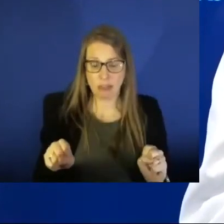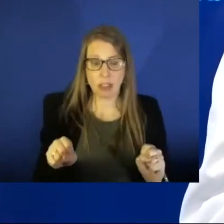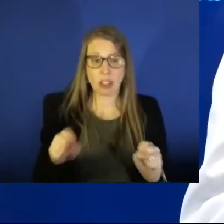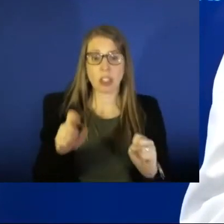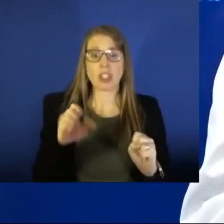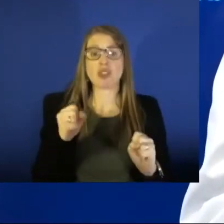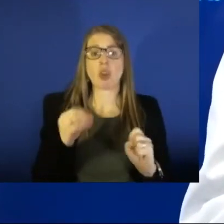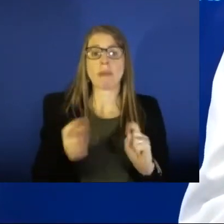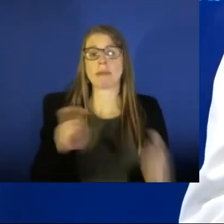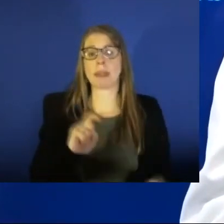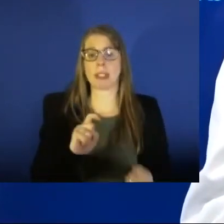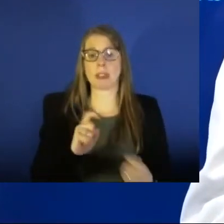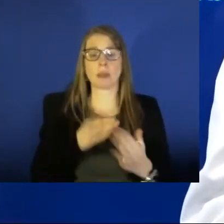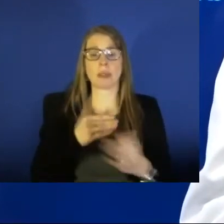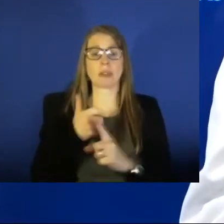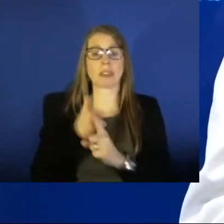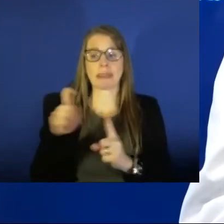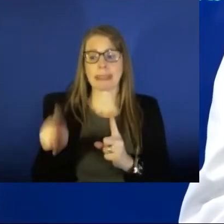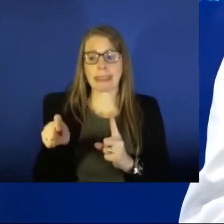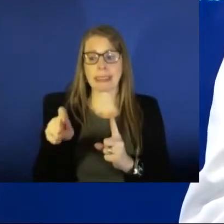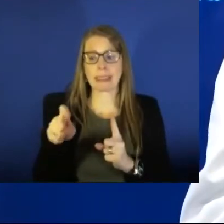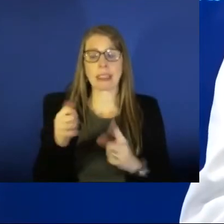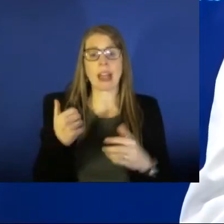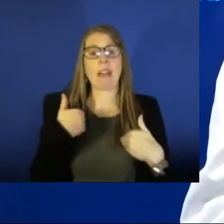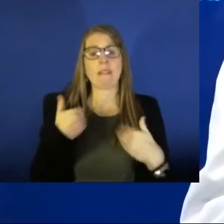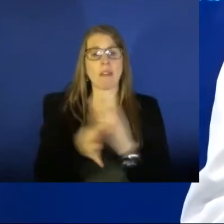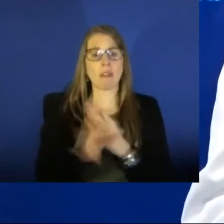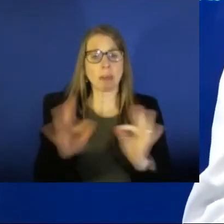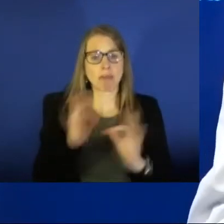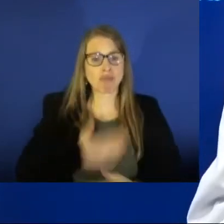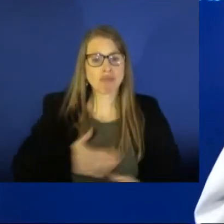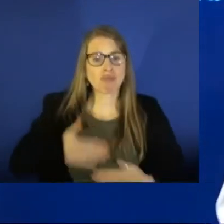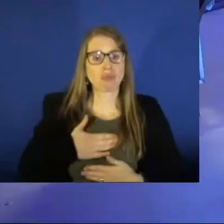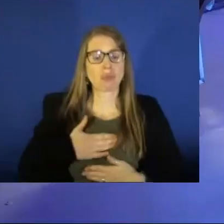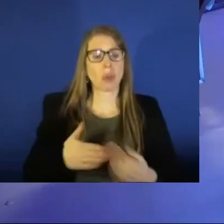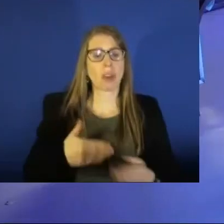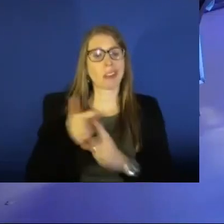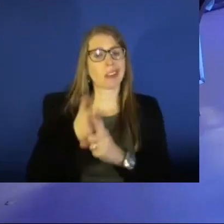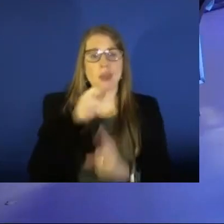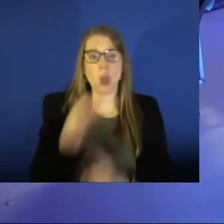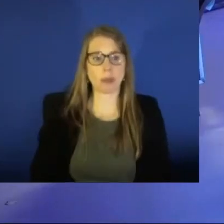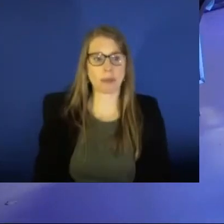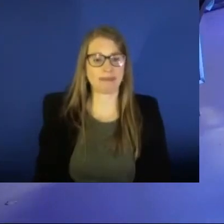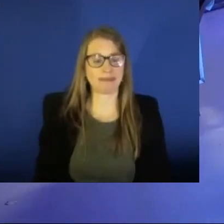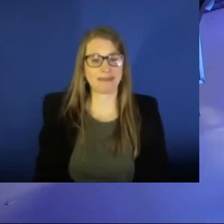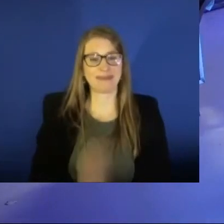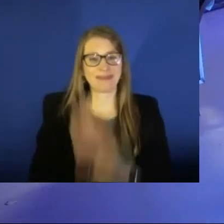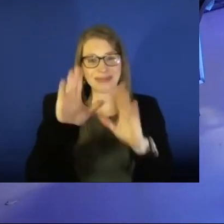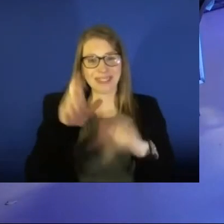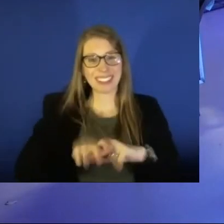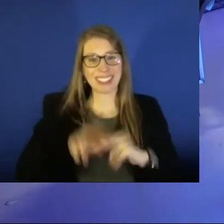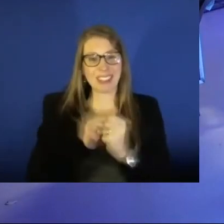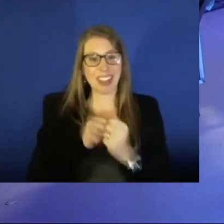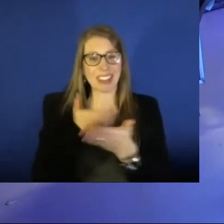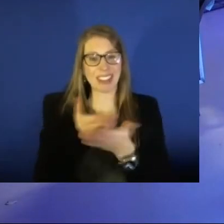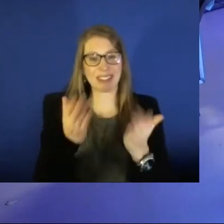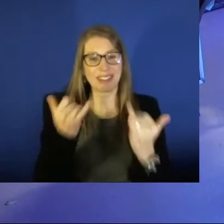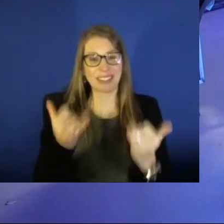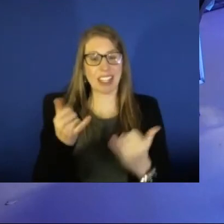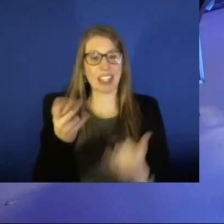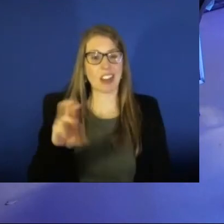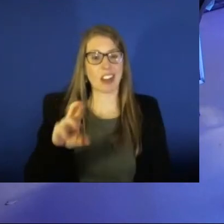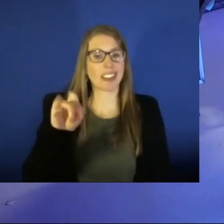you need to and have freedom and enjoy it when you don't. Great to sit here with all three of you gentlemen today. Dr. Stites, here's your